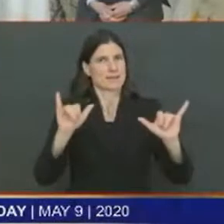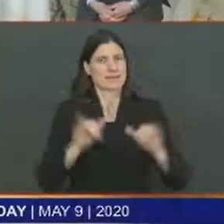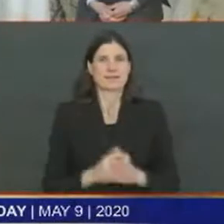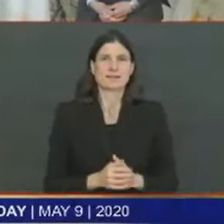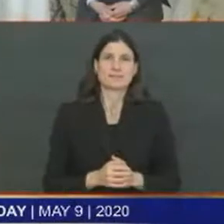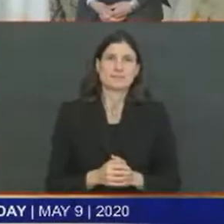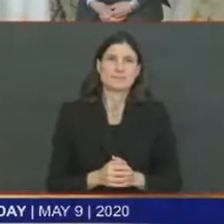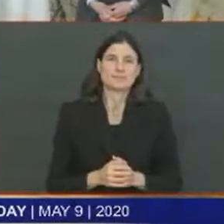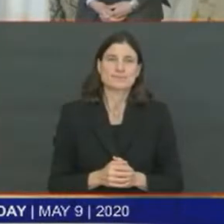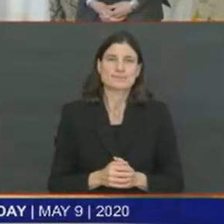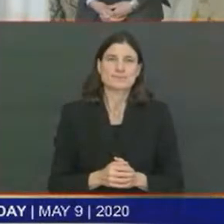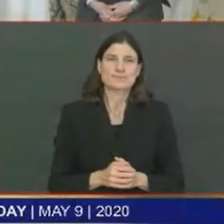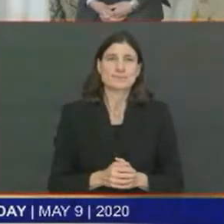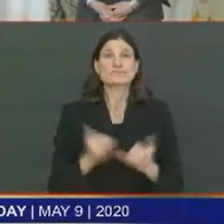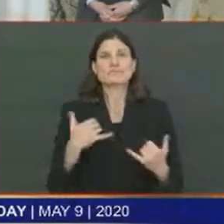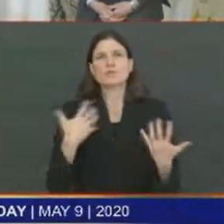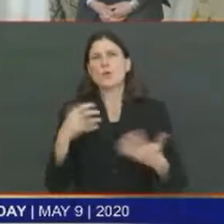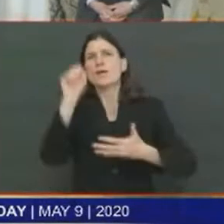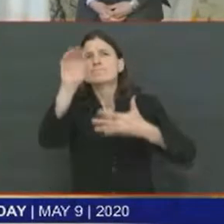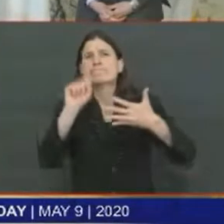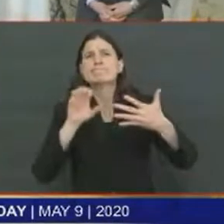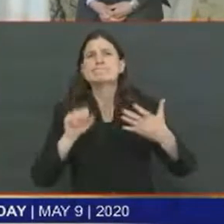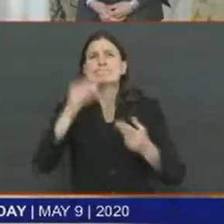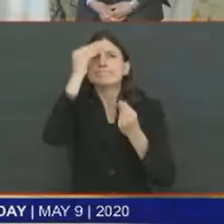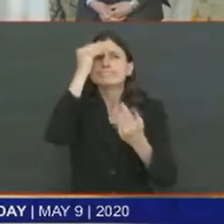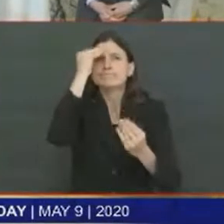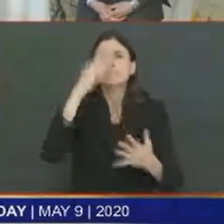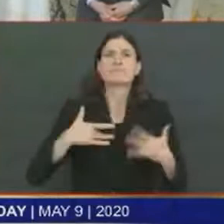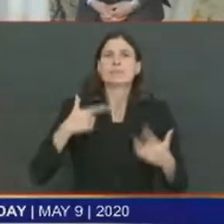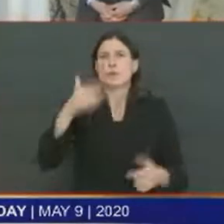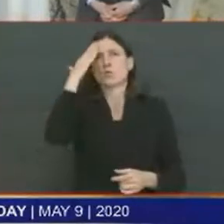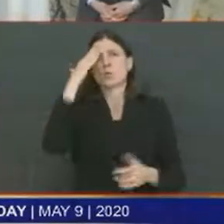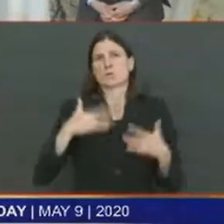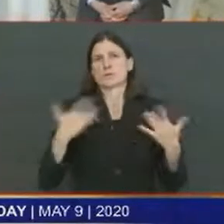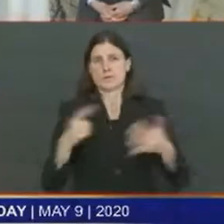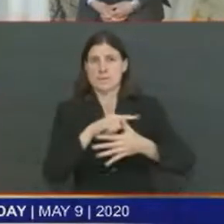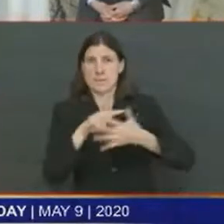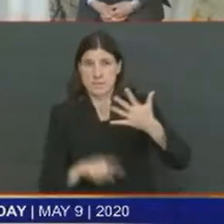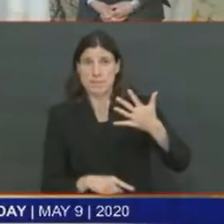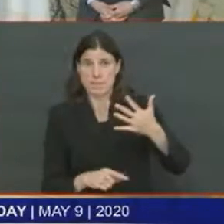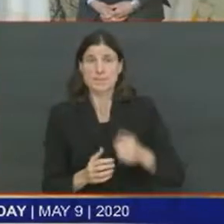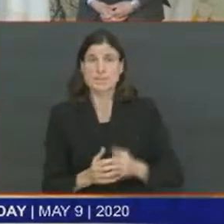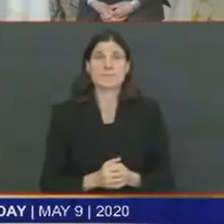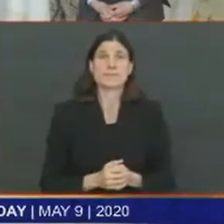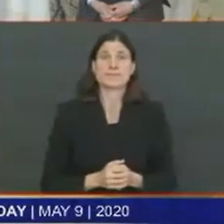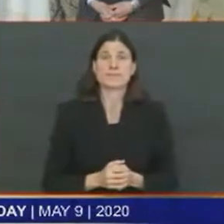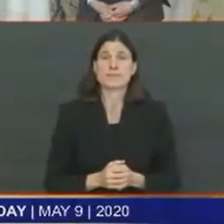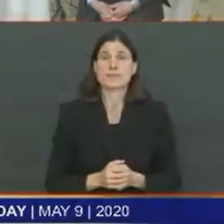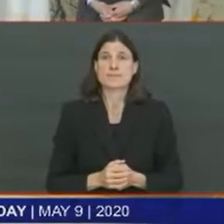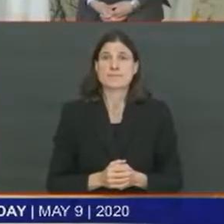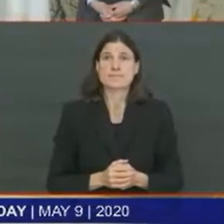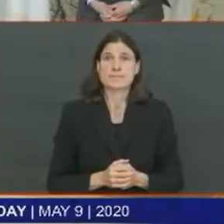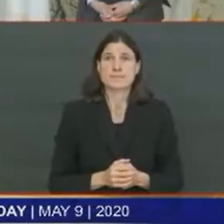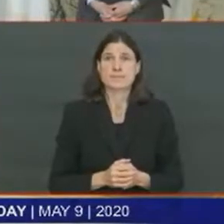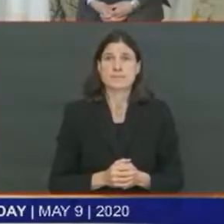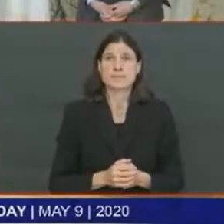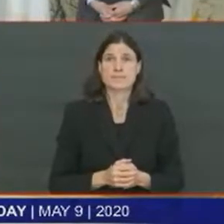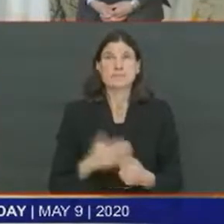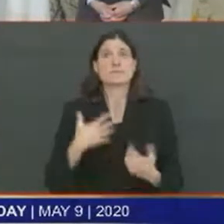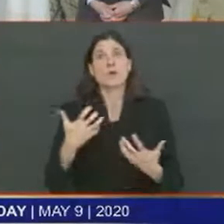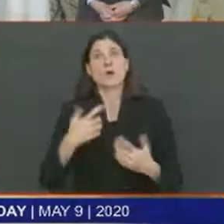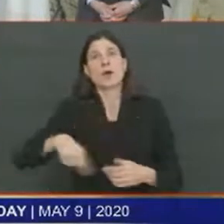make are meant to give some comfort to the very many Rhode Islanders out there who are struggling